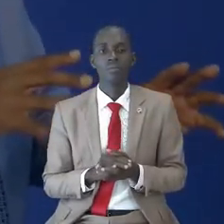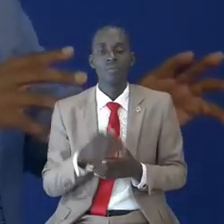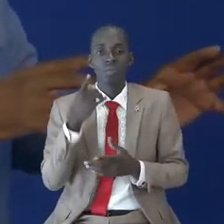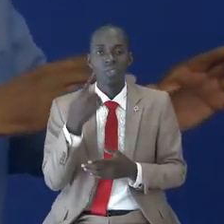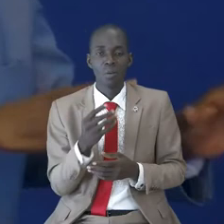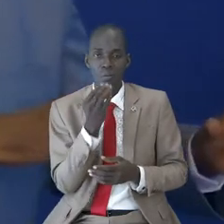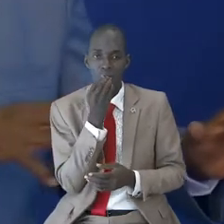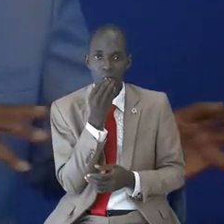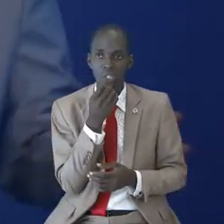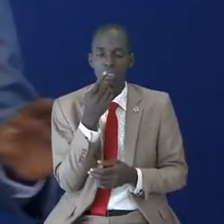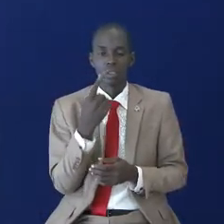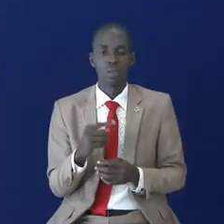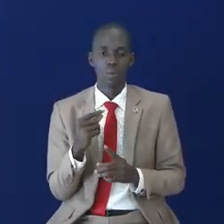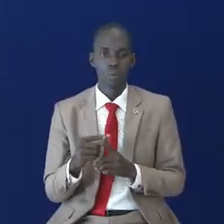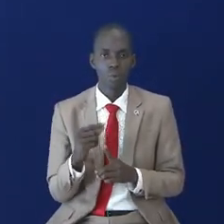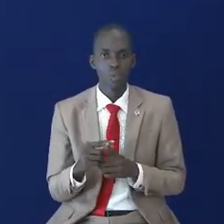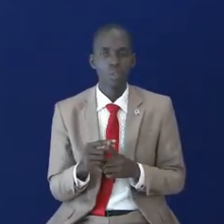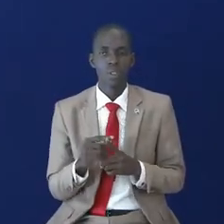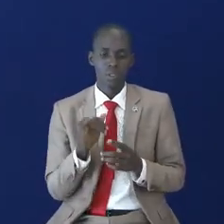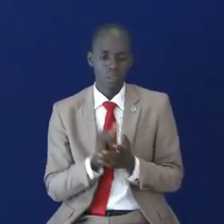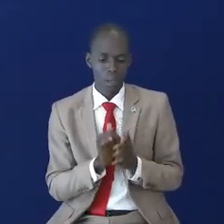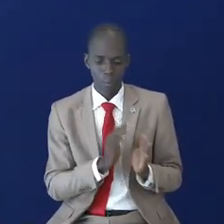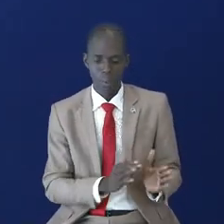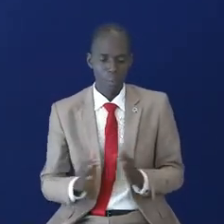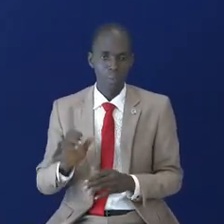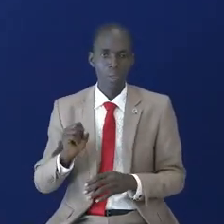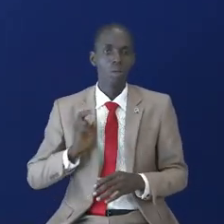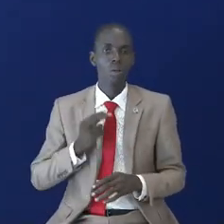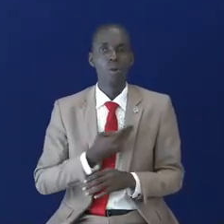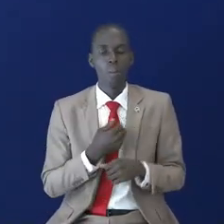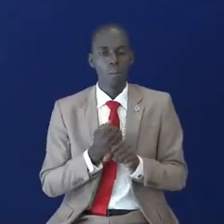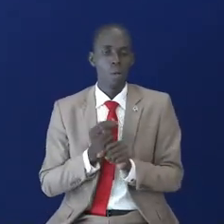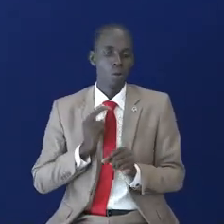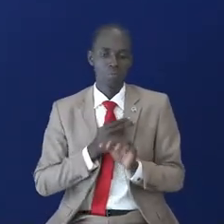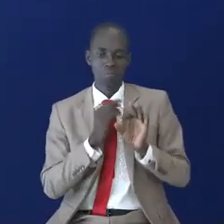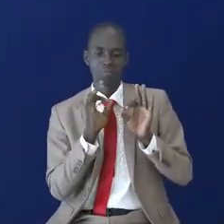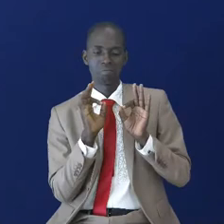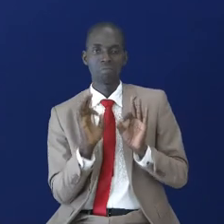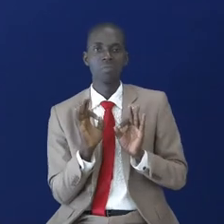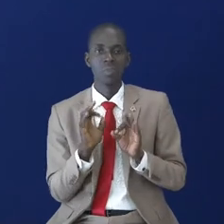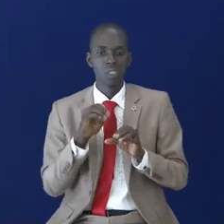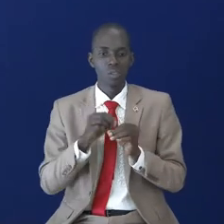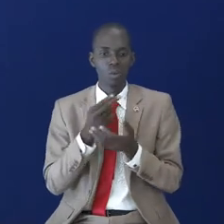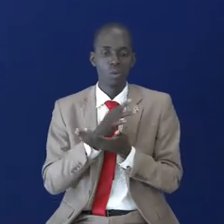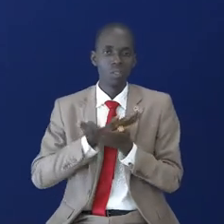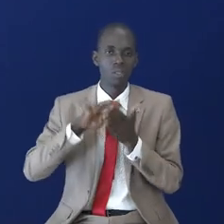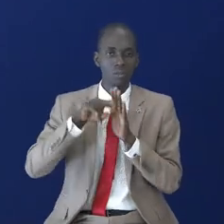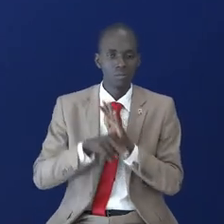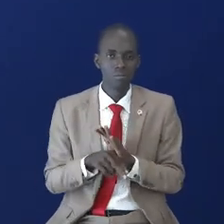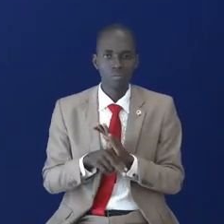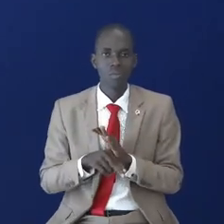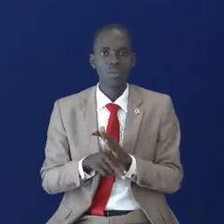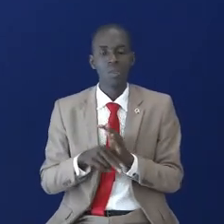food, the word that prepares us, makes us fit in holiness